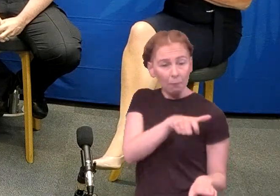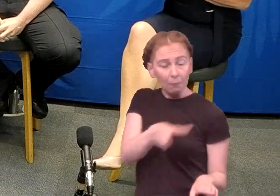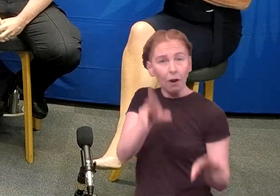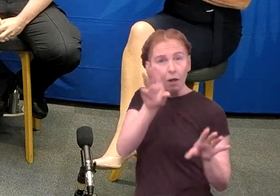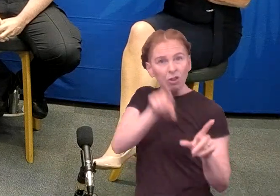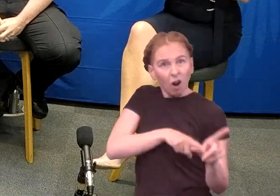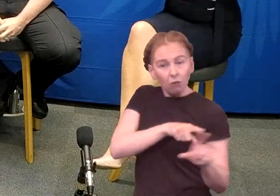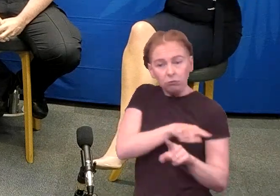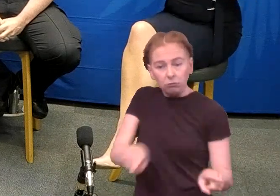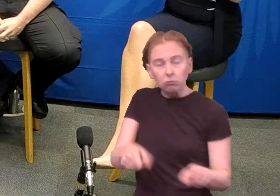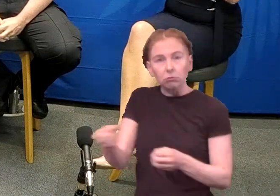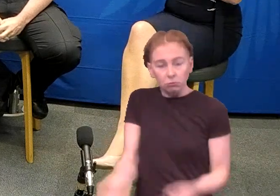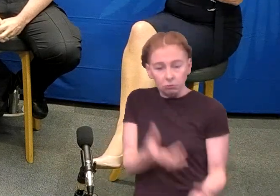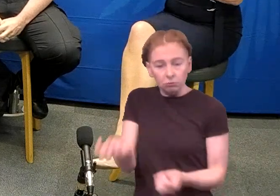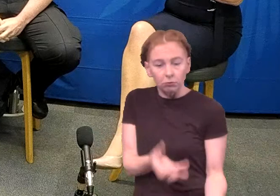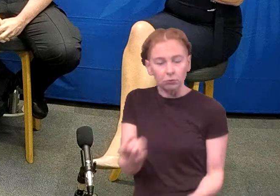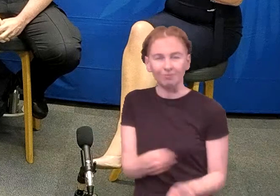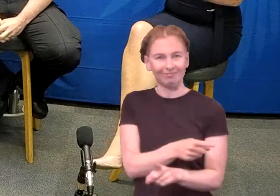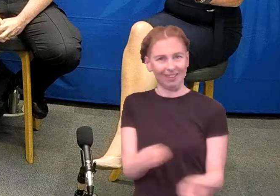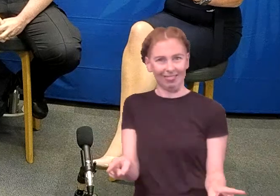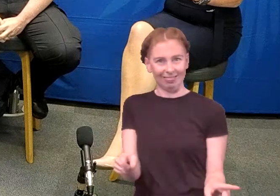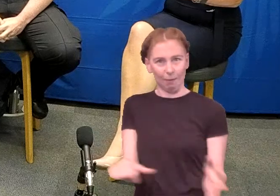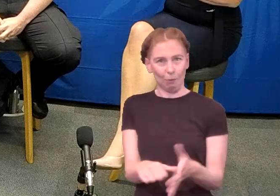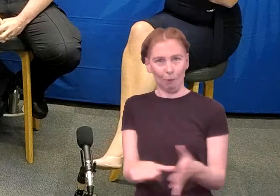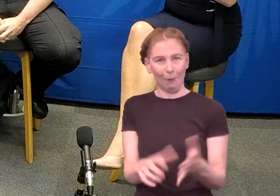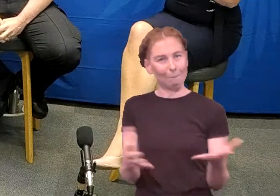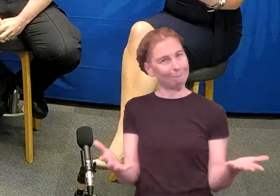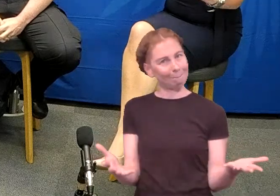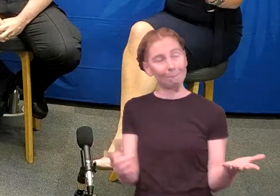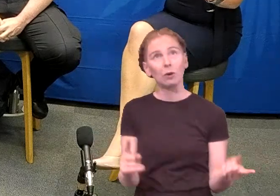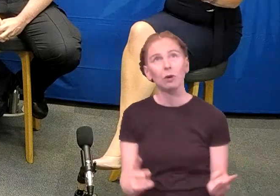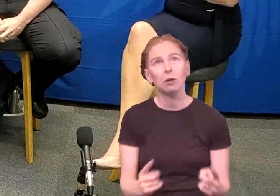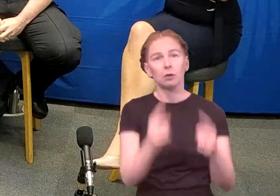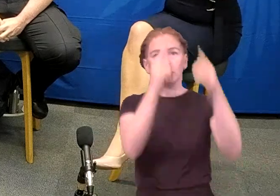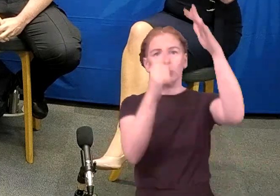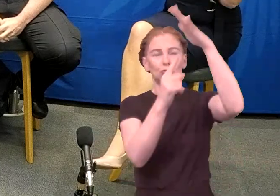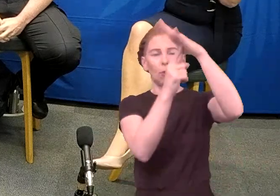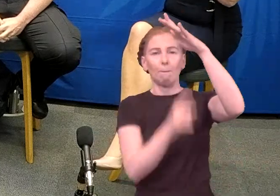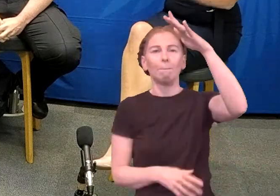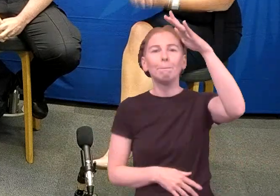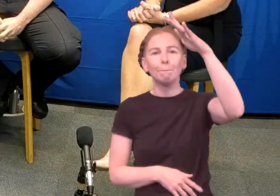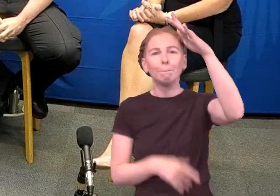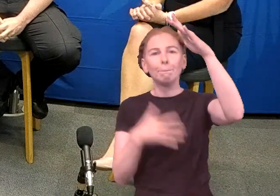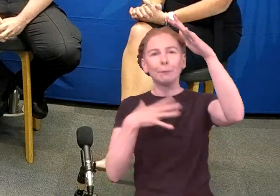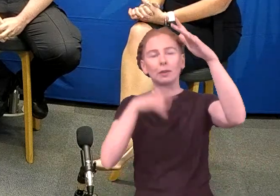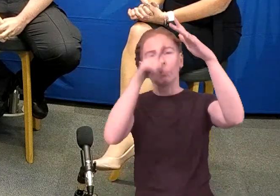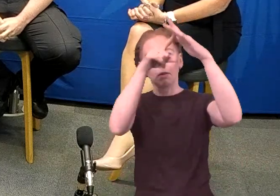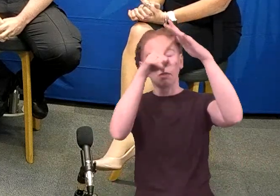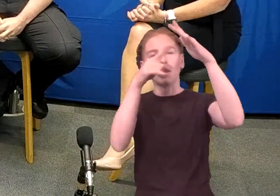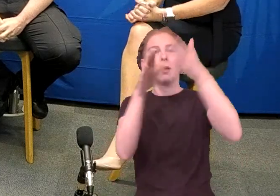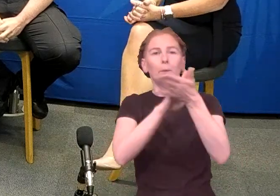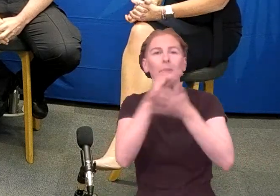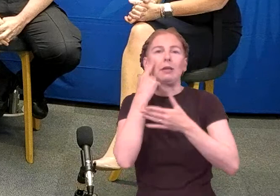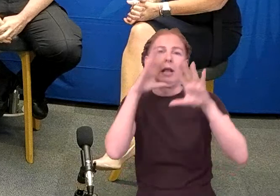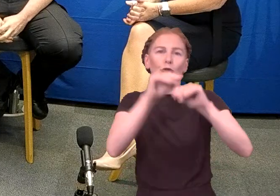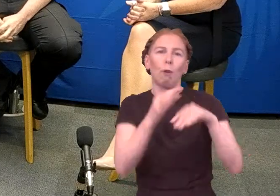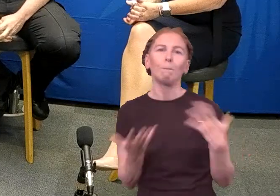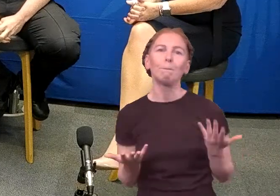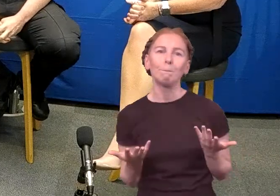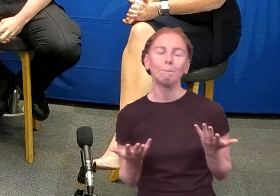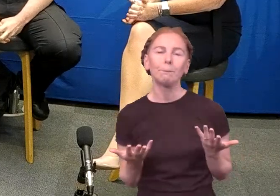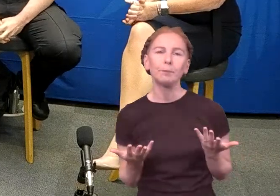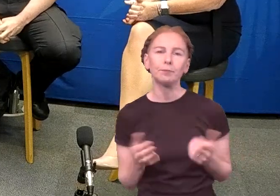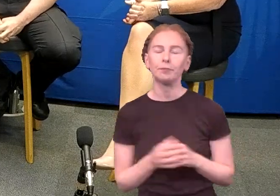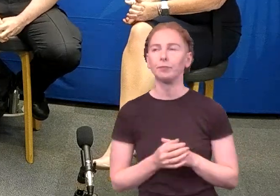further up the chain, and how that becomes then involved in organised crime and what that then looks like on a much bigger scale. I